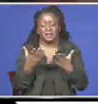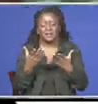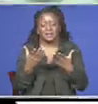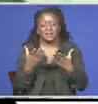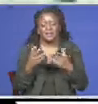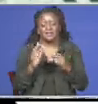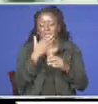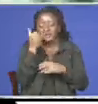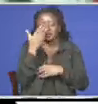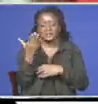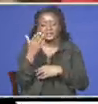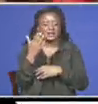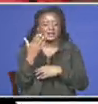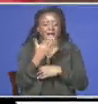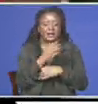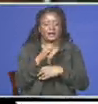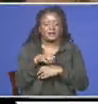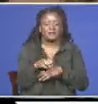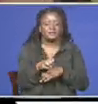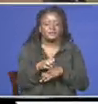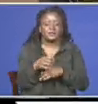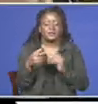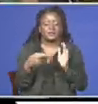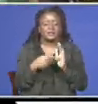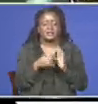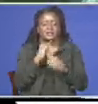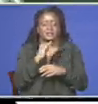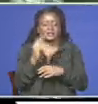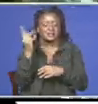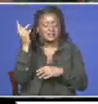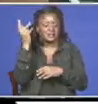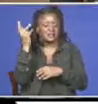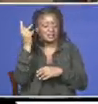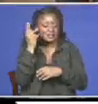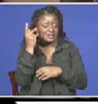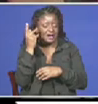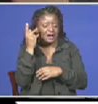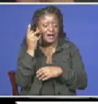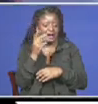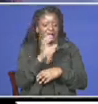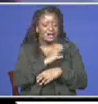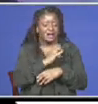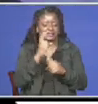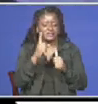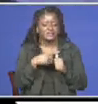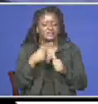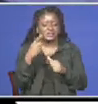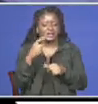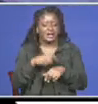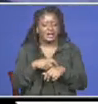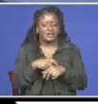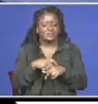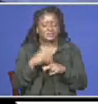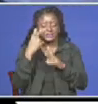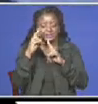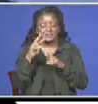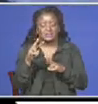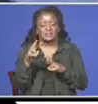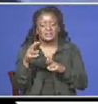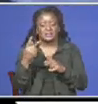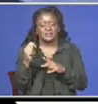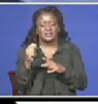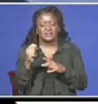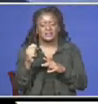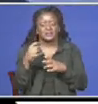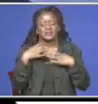This was fashion designer Kedar Clark's first time taking in the Hador collection. Amazing. It really embodied